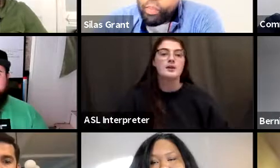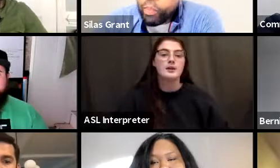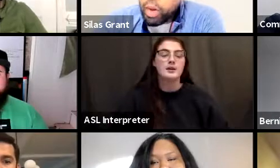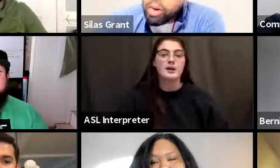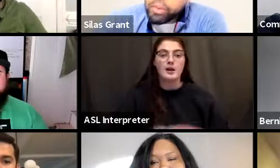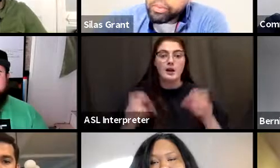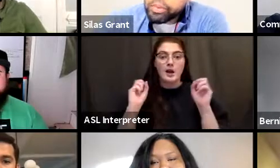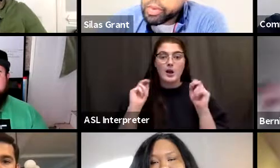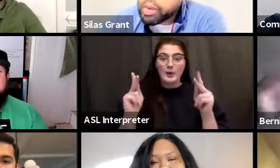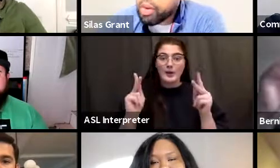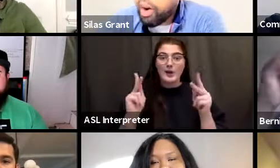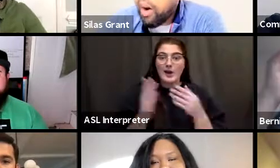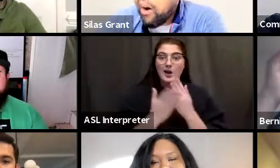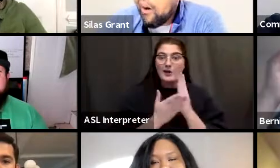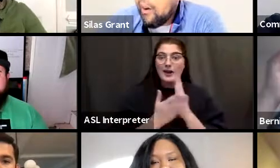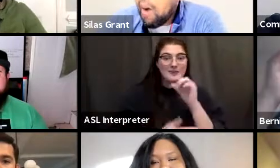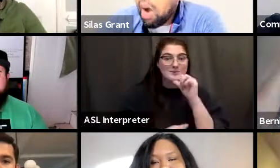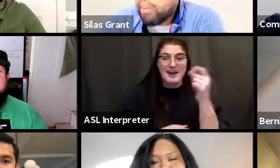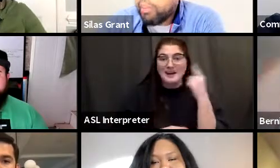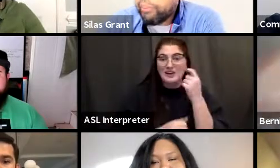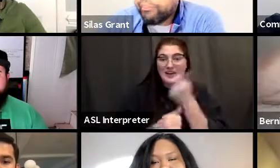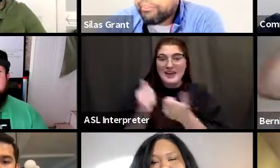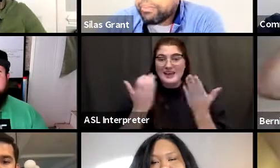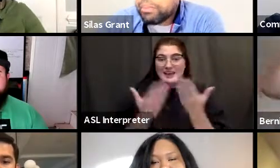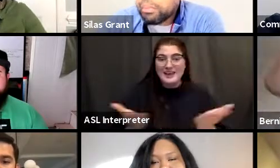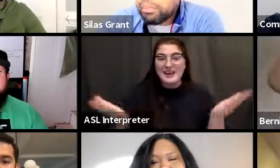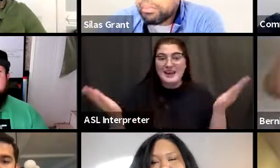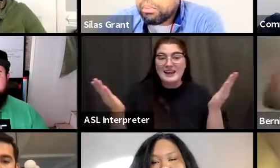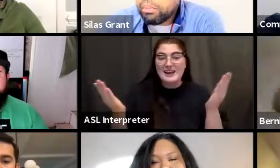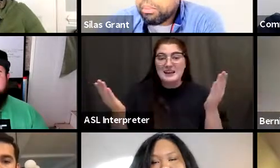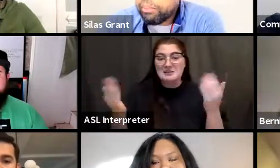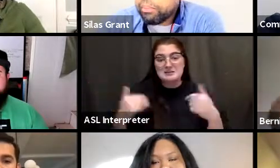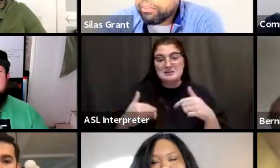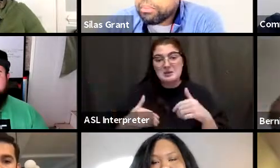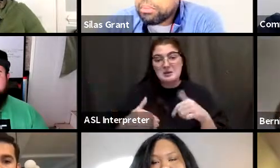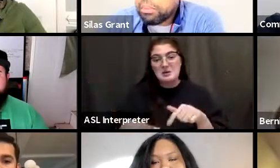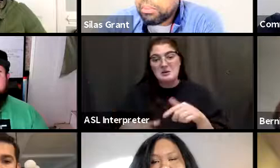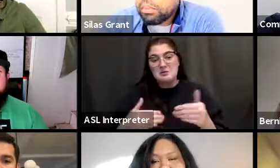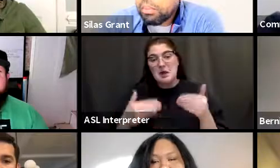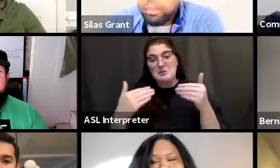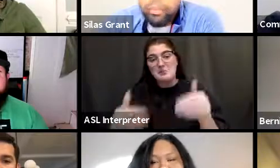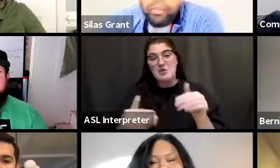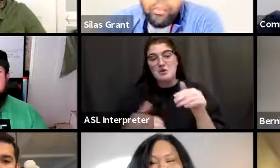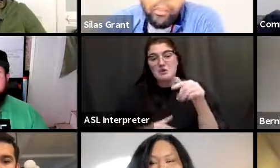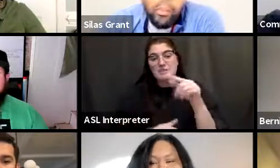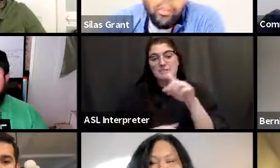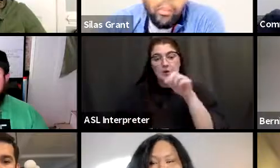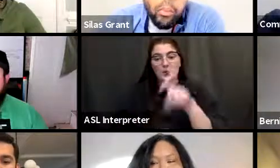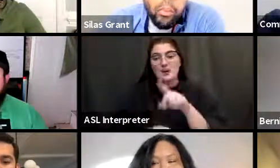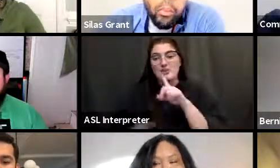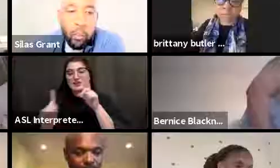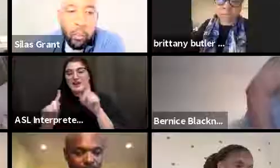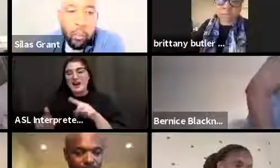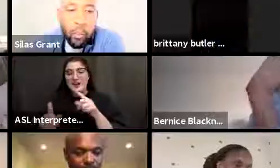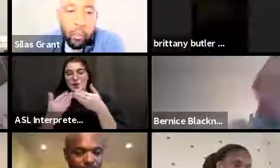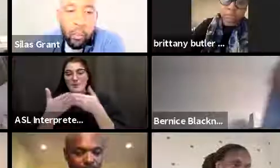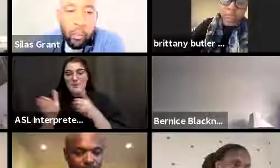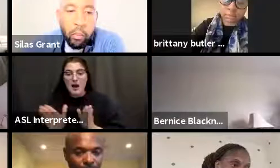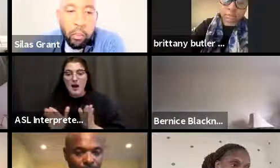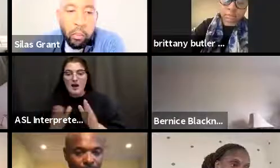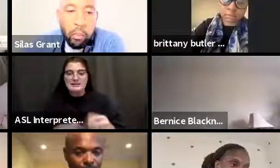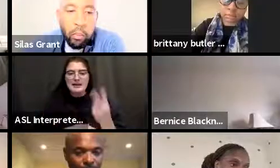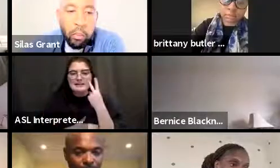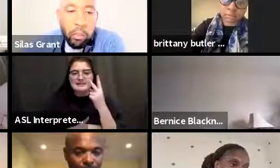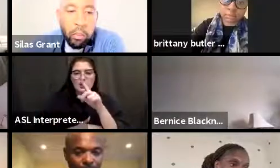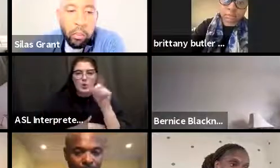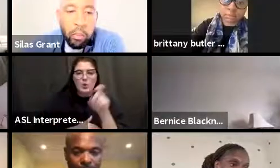Okay, all right, I'm not hearing anything. So let's move to the Q&A box. I do see a